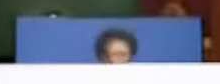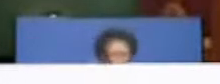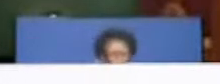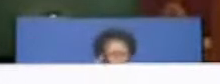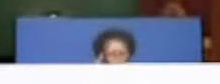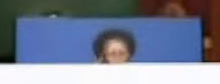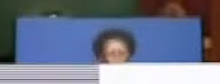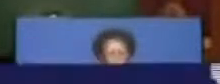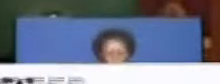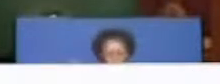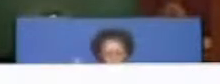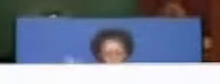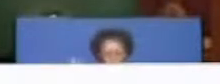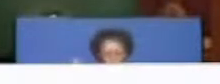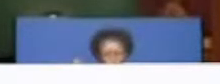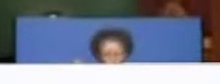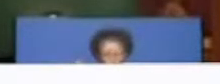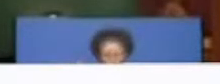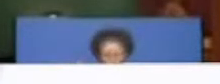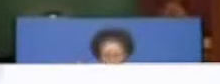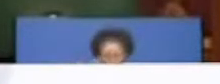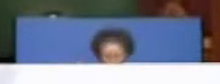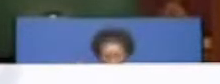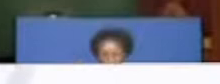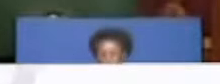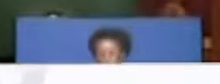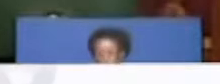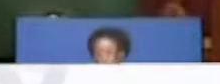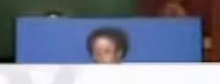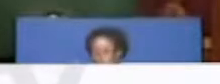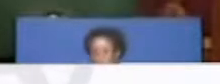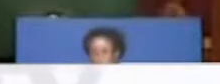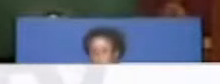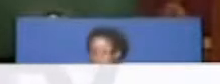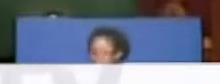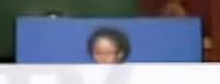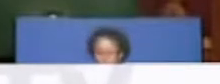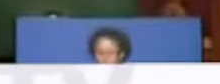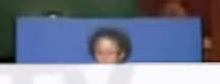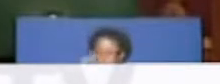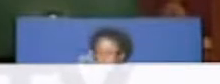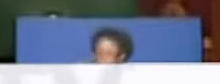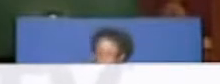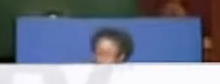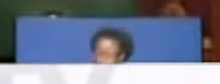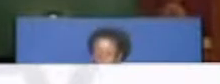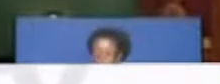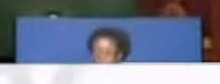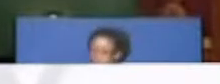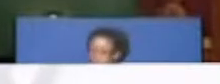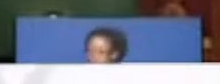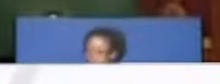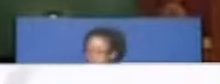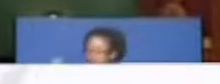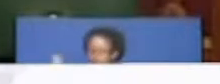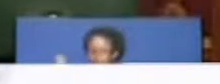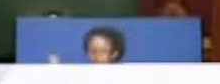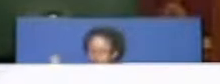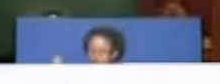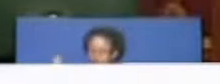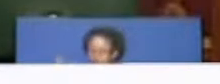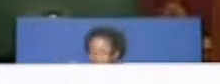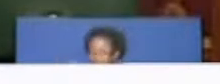tax during 2020. They collected Kenya shillings 1.67 trillion, which was in